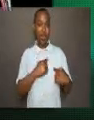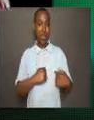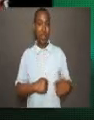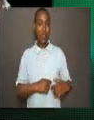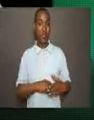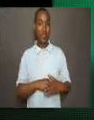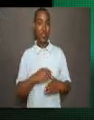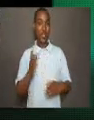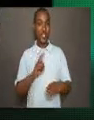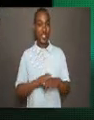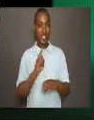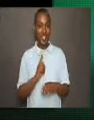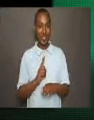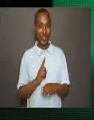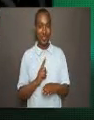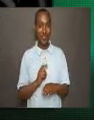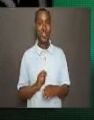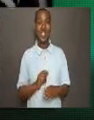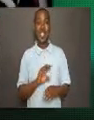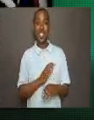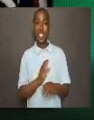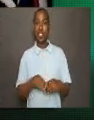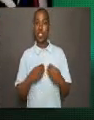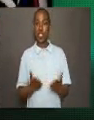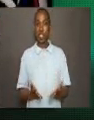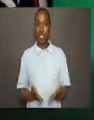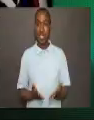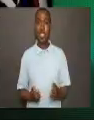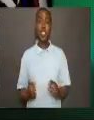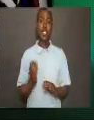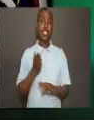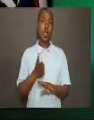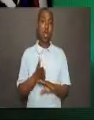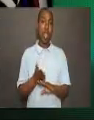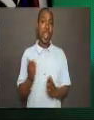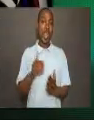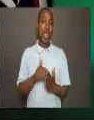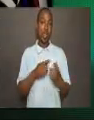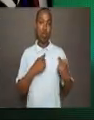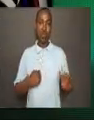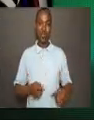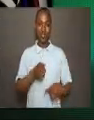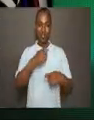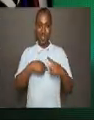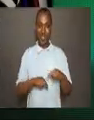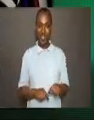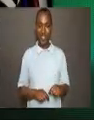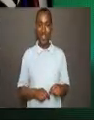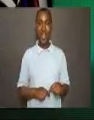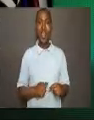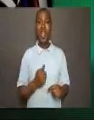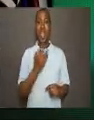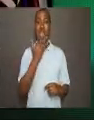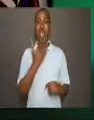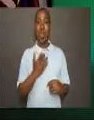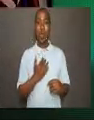supplies the body's cells, and then re-enters the heart. Blood leaves